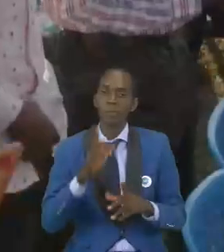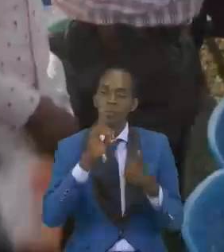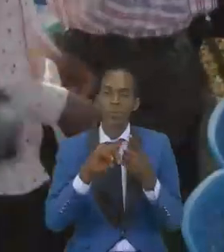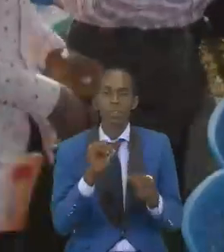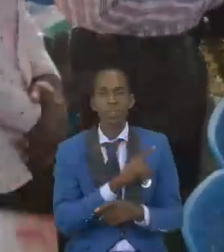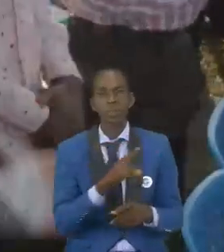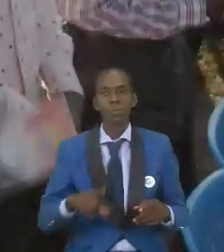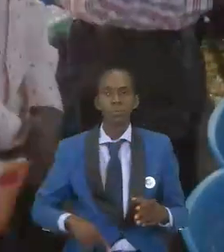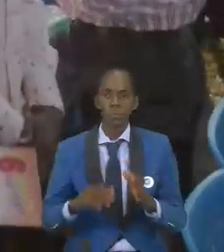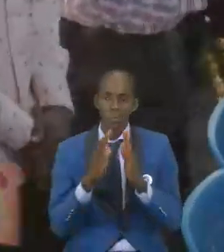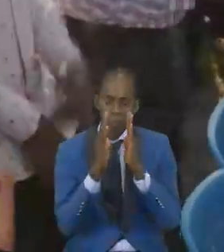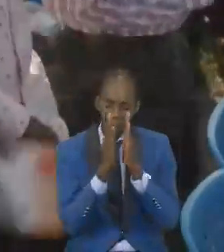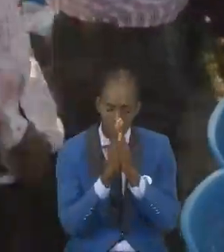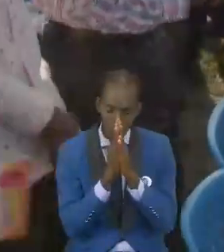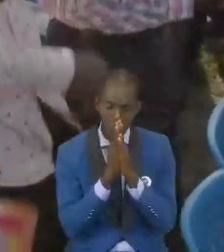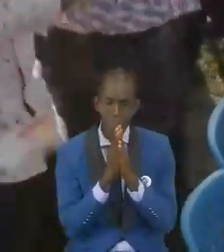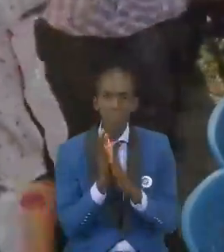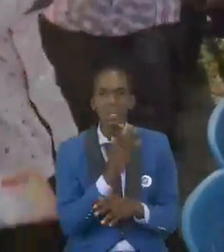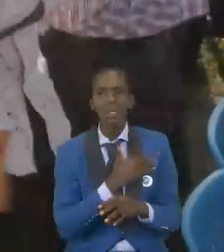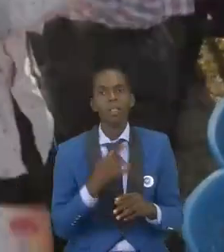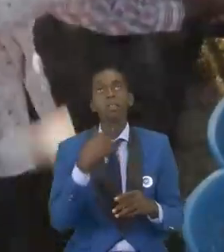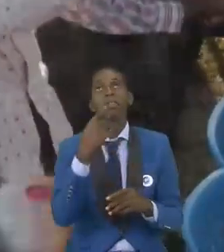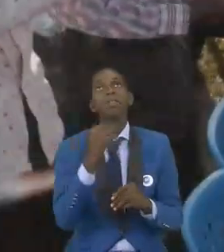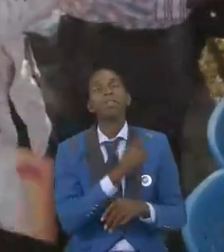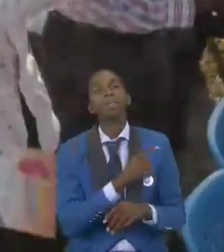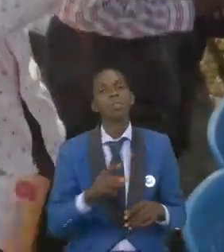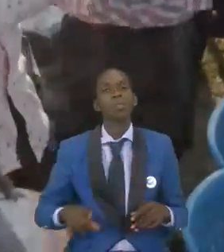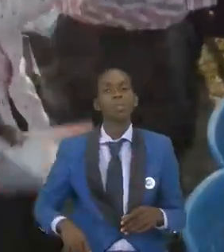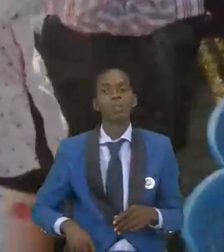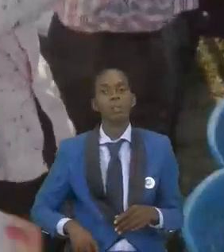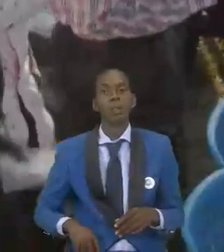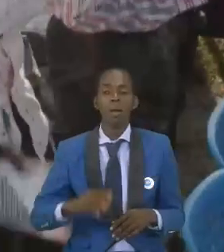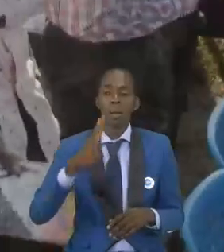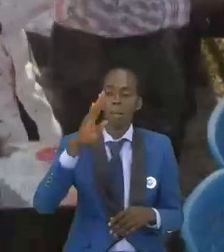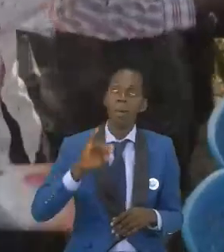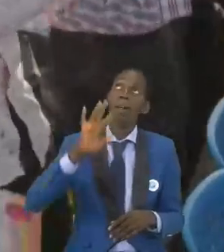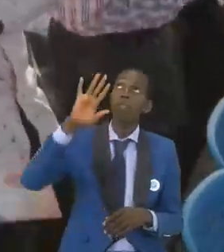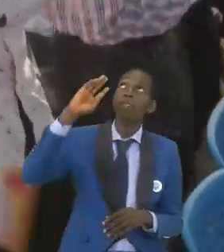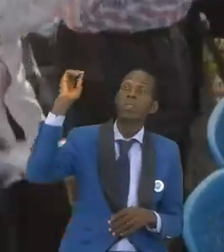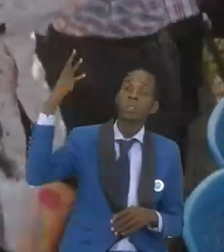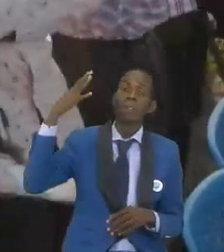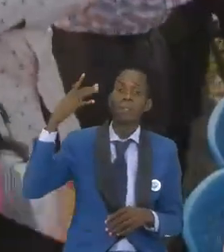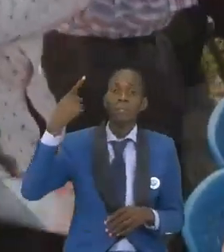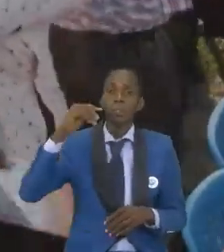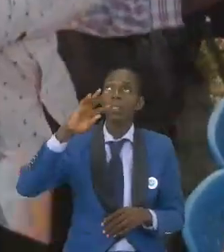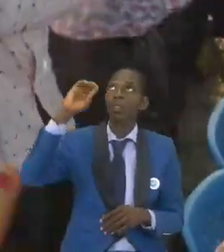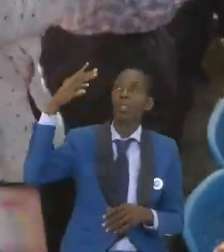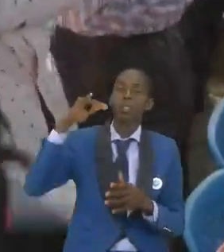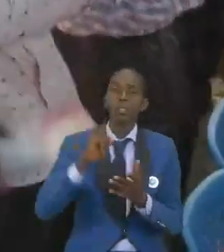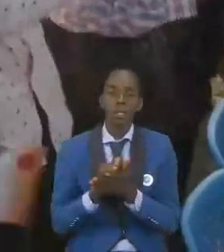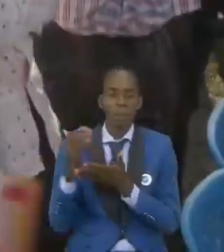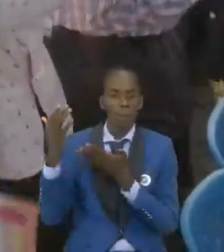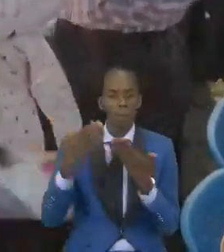Tell the Lord, pray and say, Lord, by your grace, the grace that brought